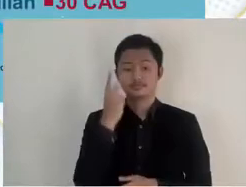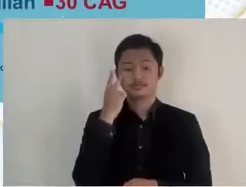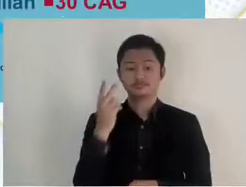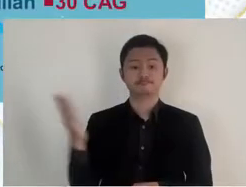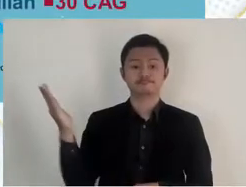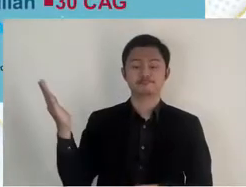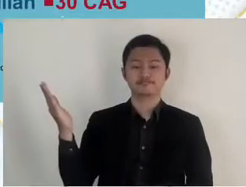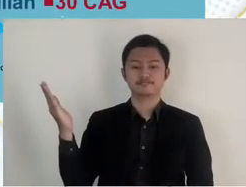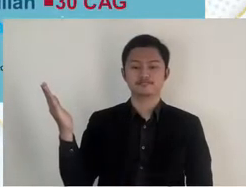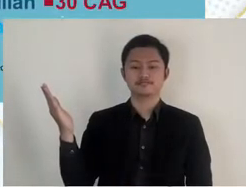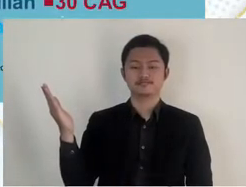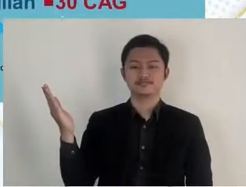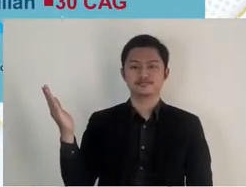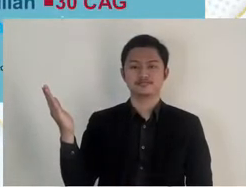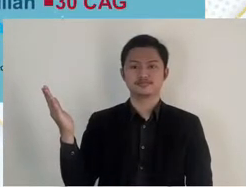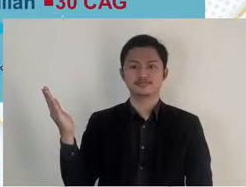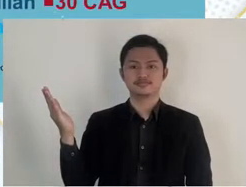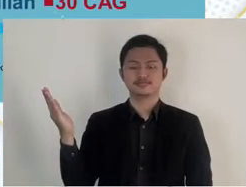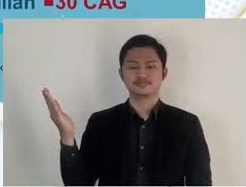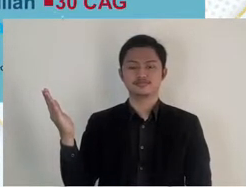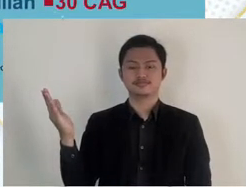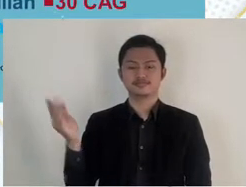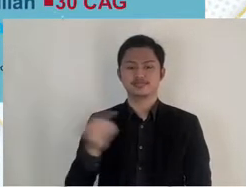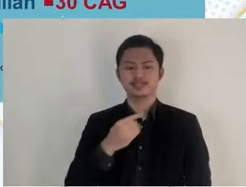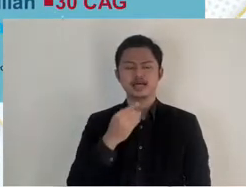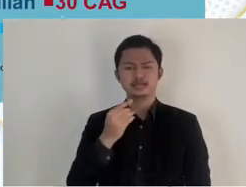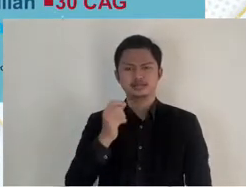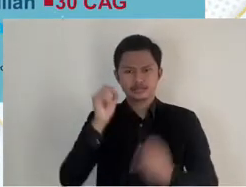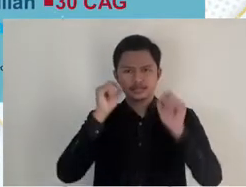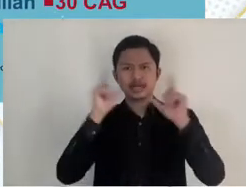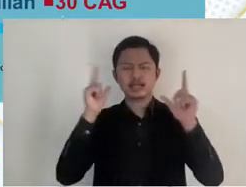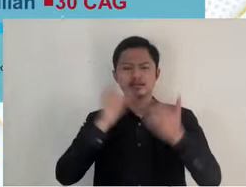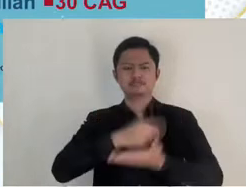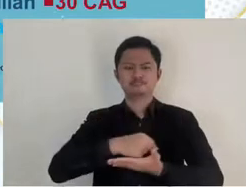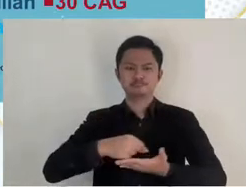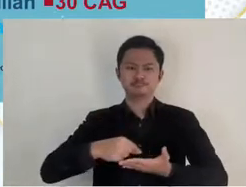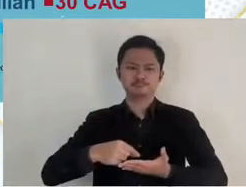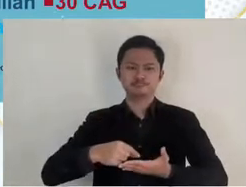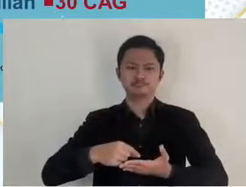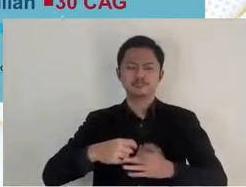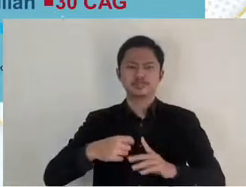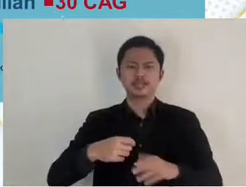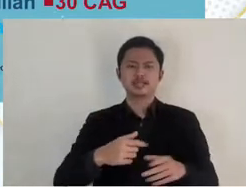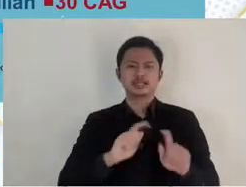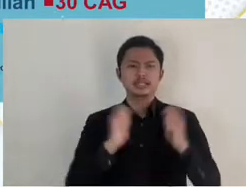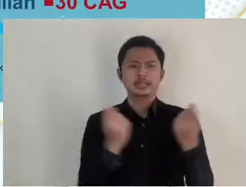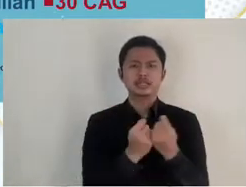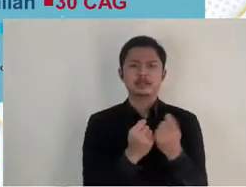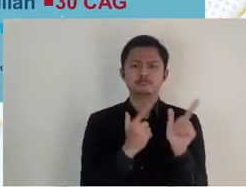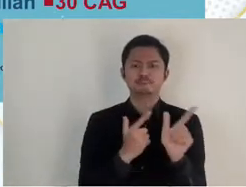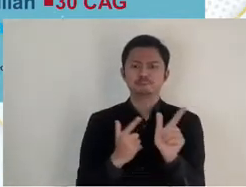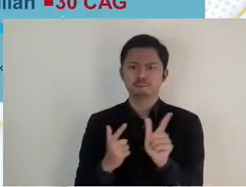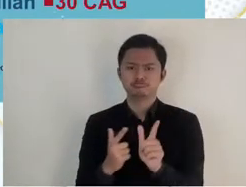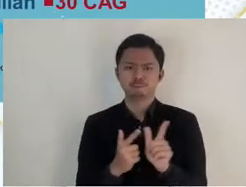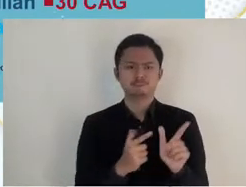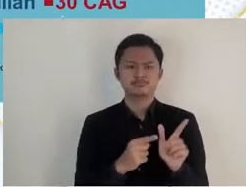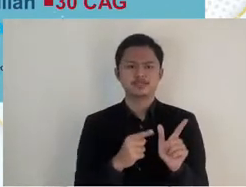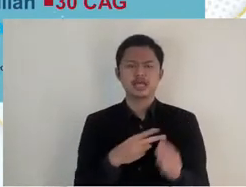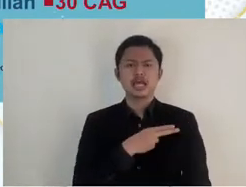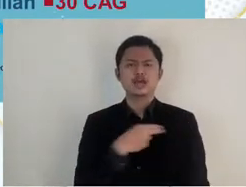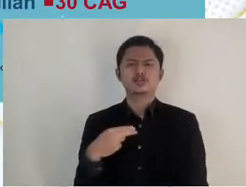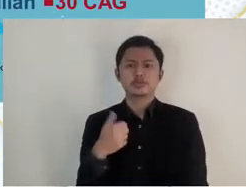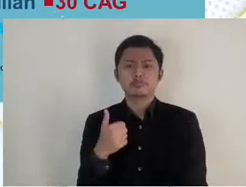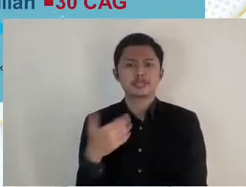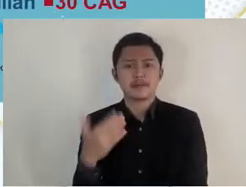is, although we have noted that they are a criminal armed group, but again, what can Indonesia do